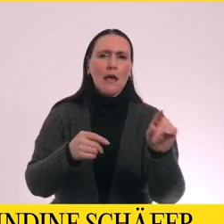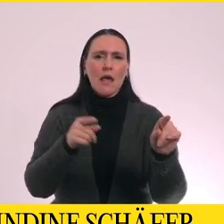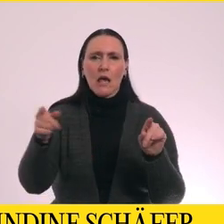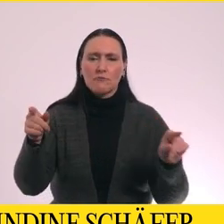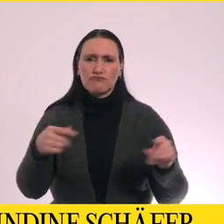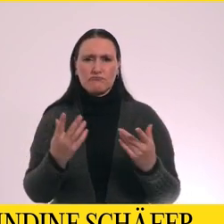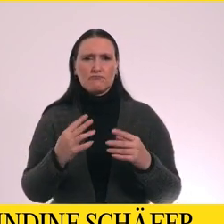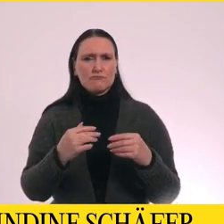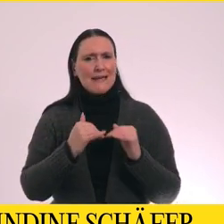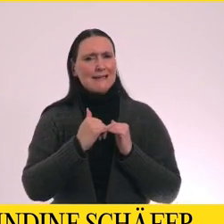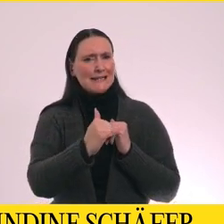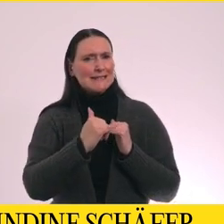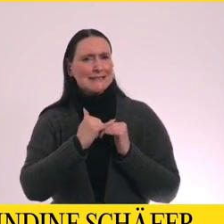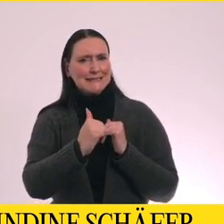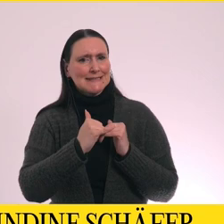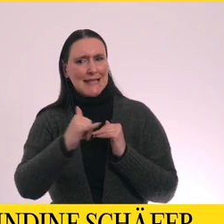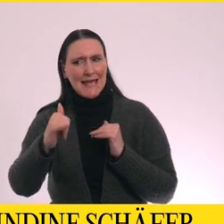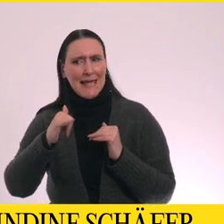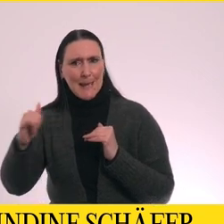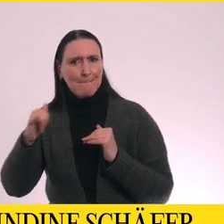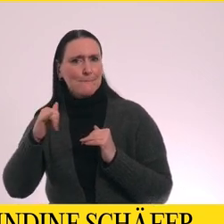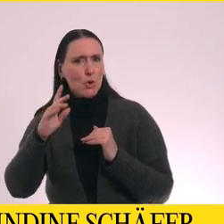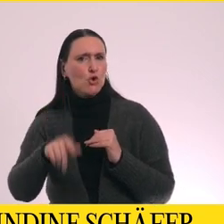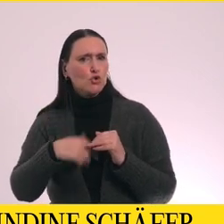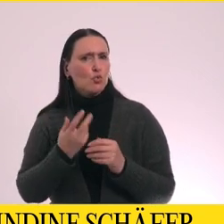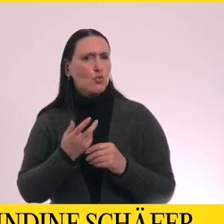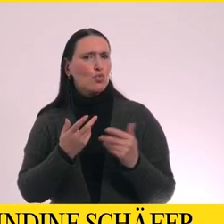in situations which are more difficult,